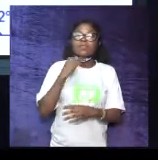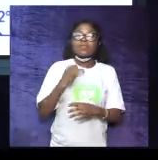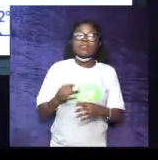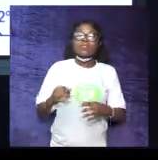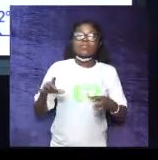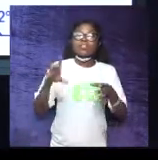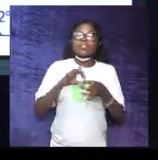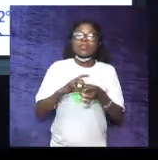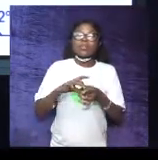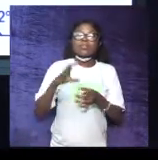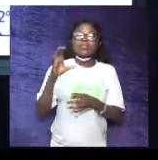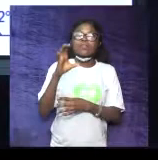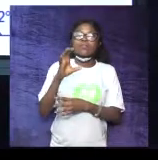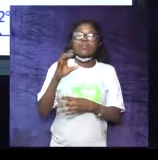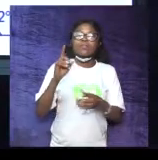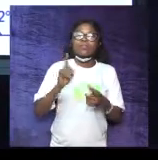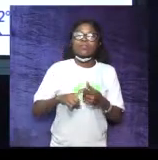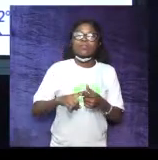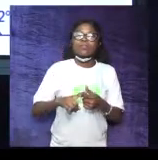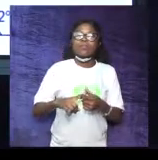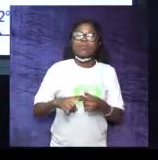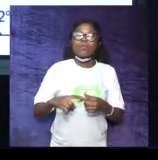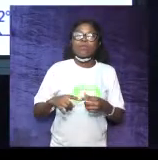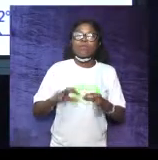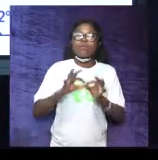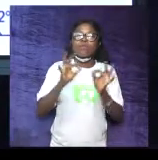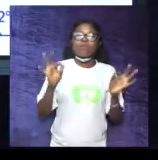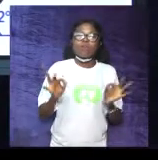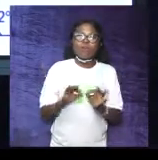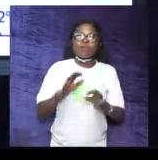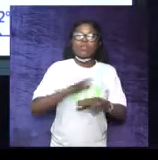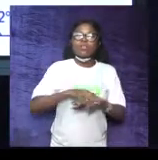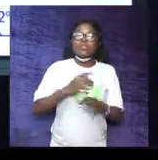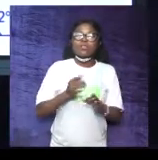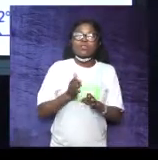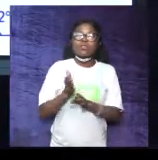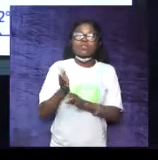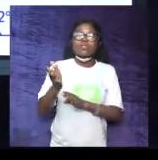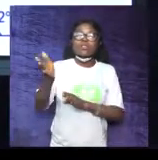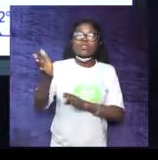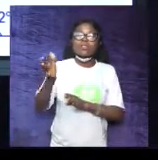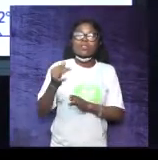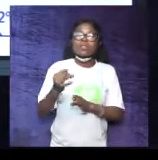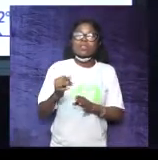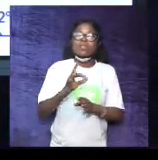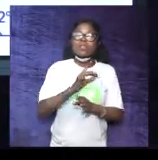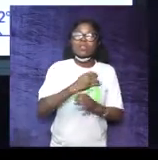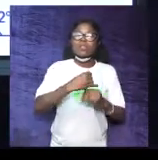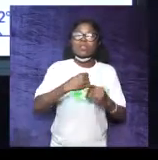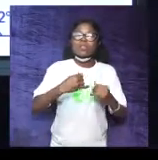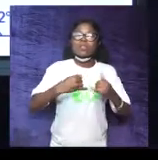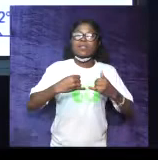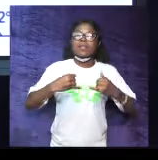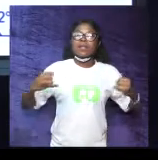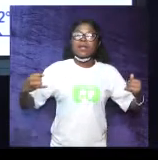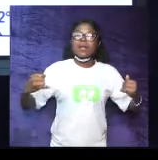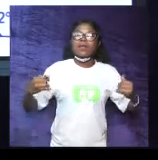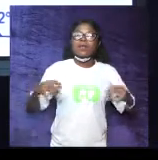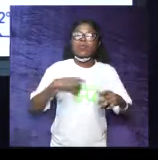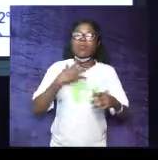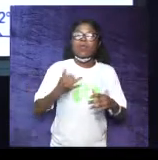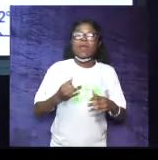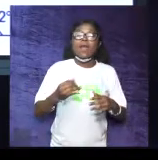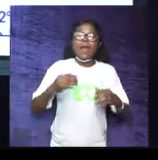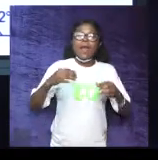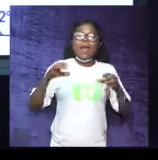it joins C to form a semicircle on this straight line. And that angle on a straight line will add up